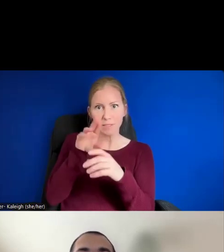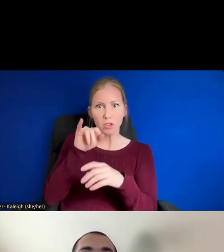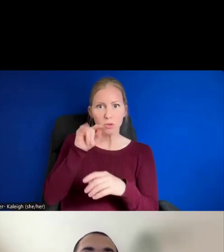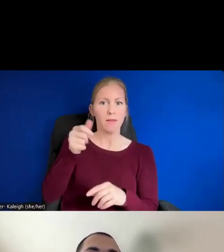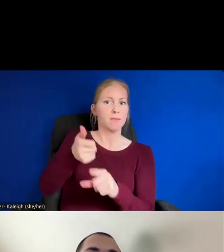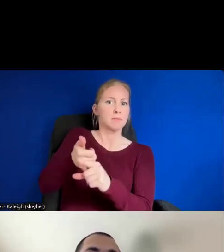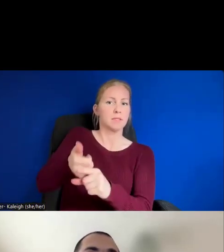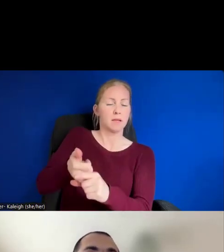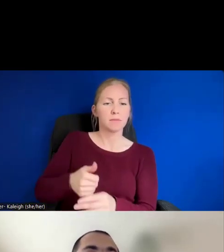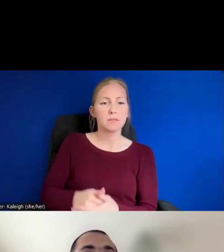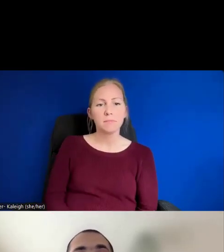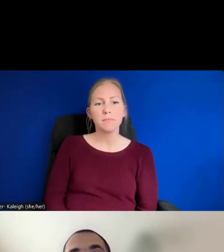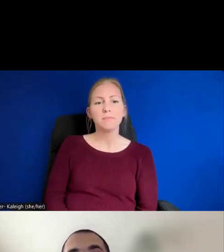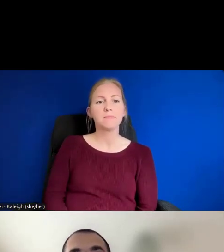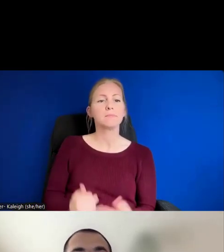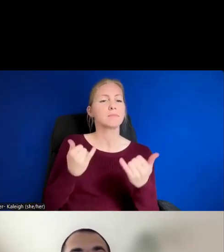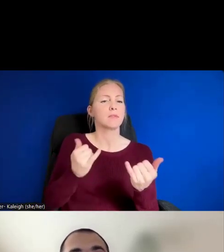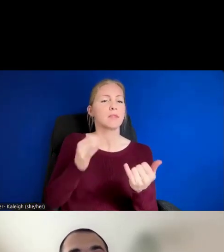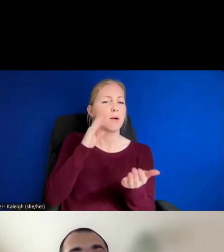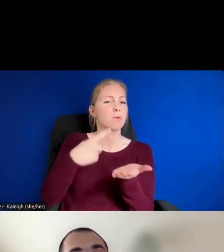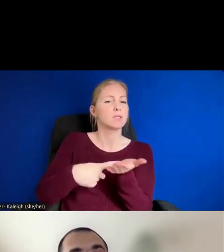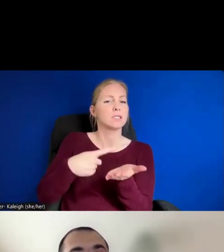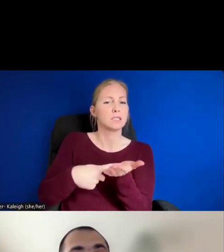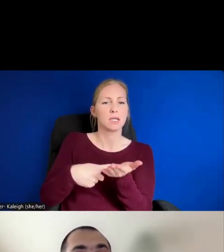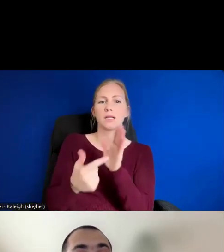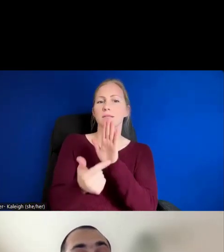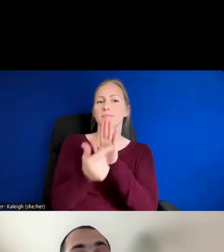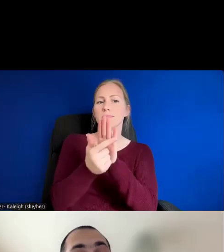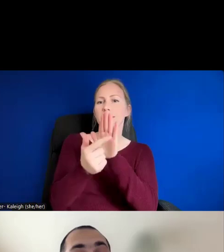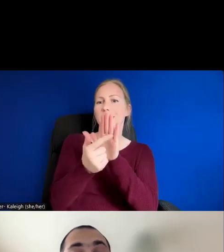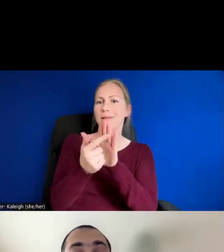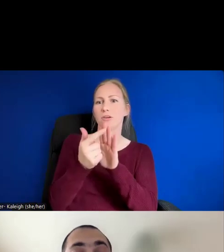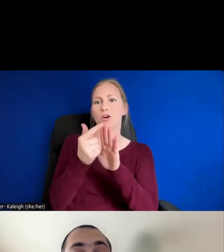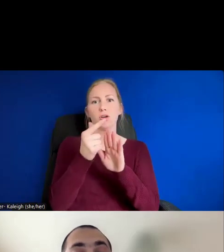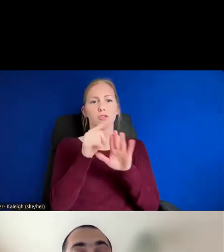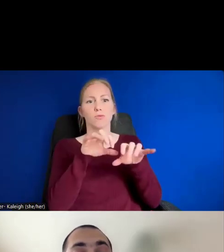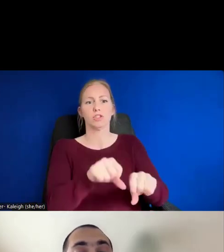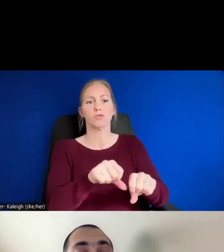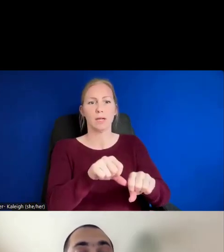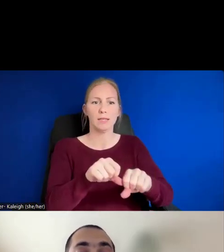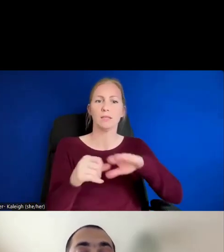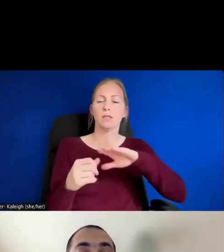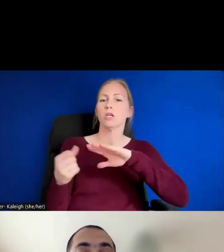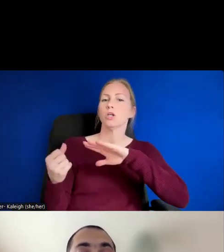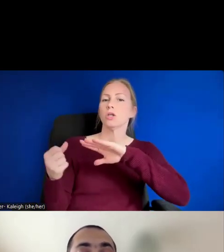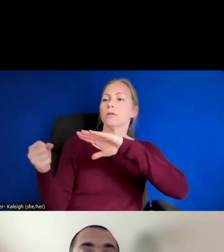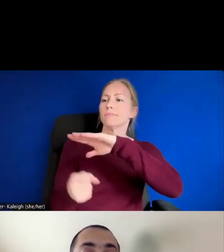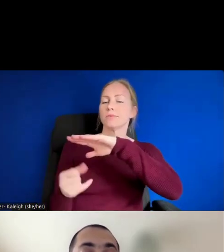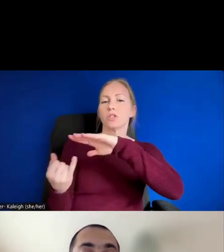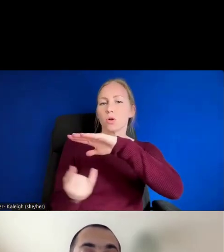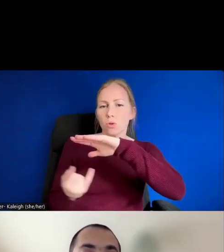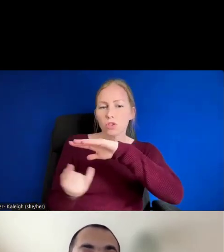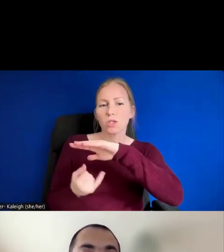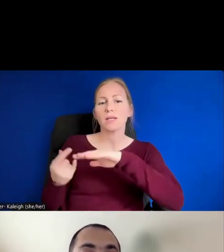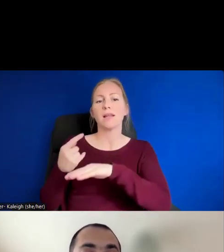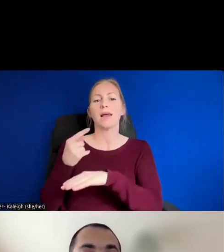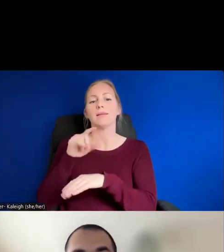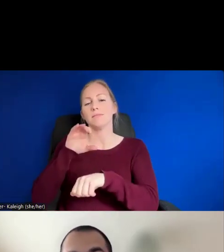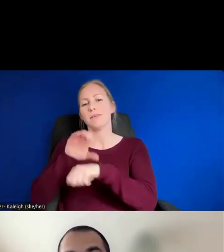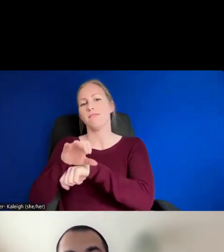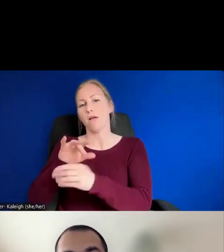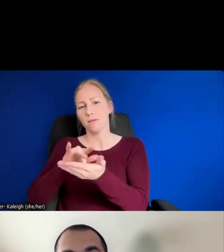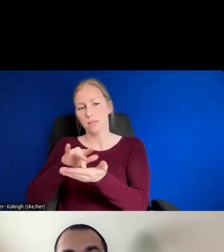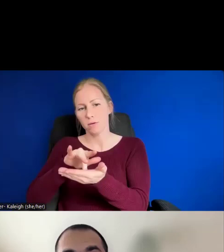And now we will discuss illegal restraint, seclusion, and voluntary medication, beginning with an overview of